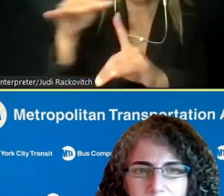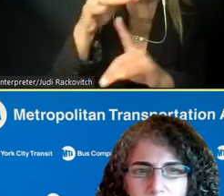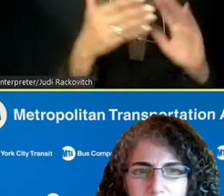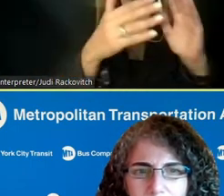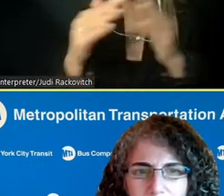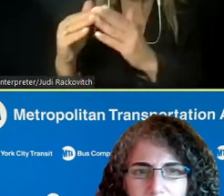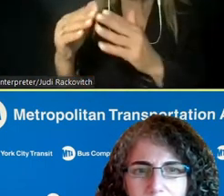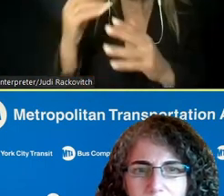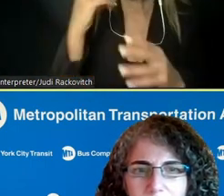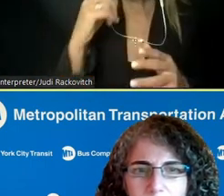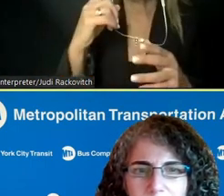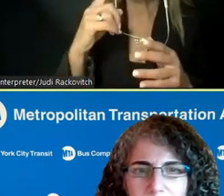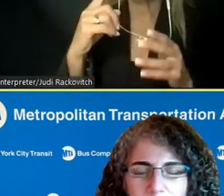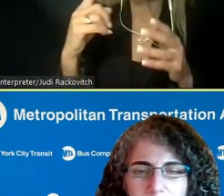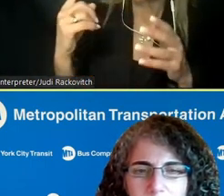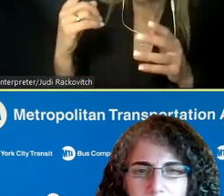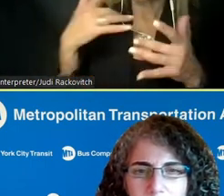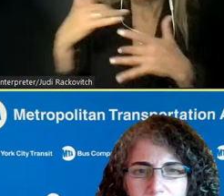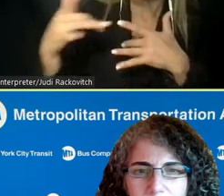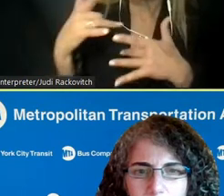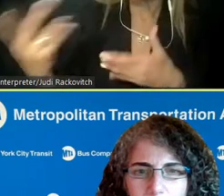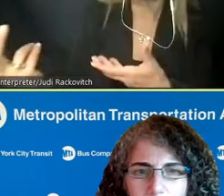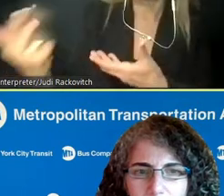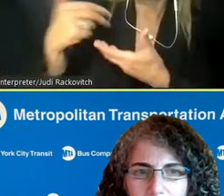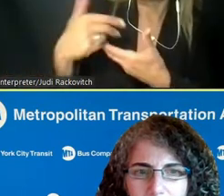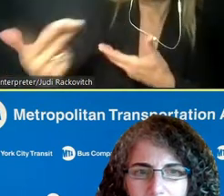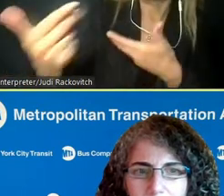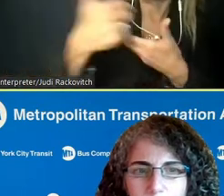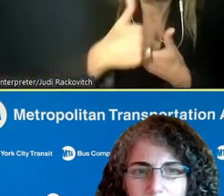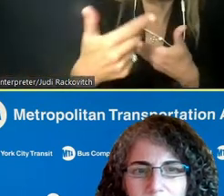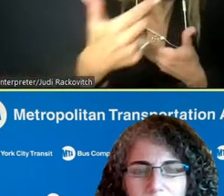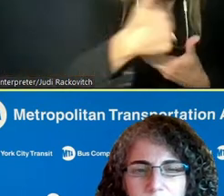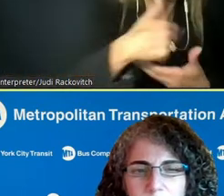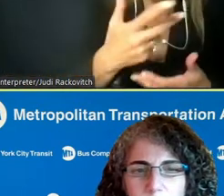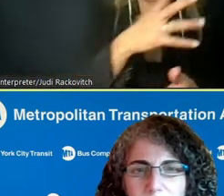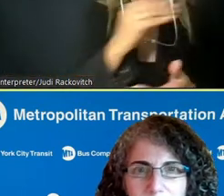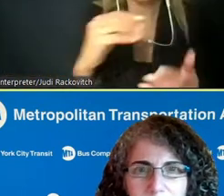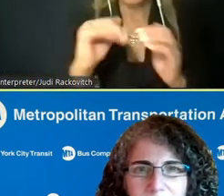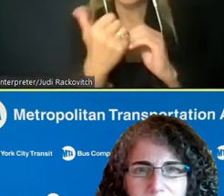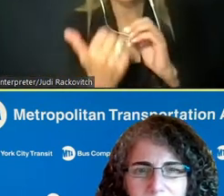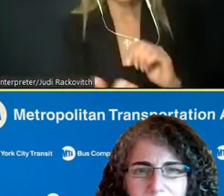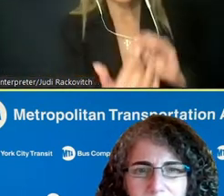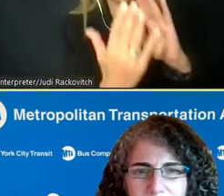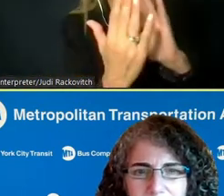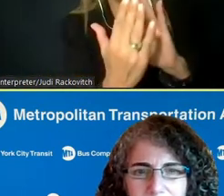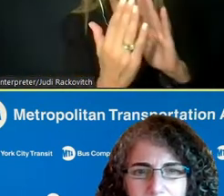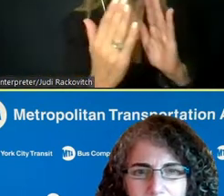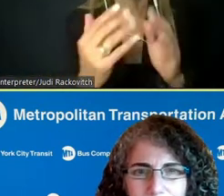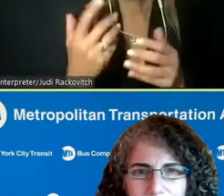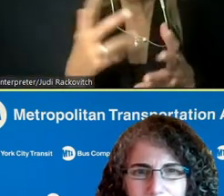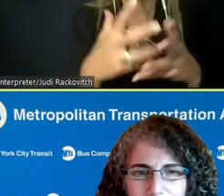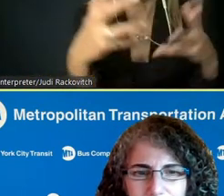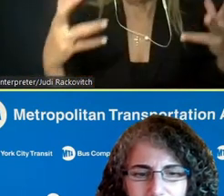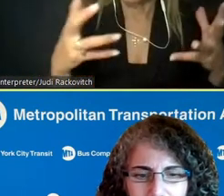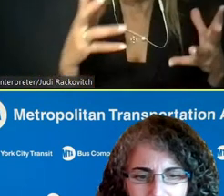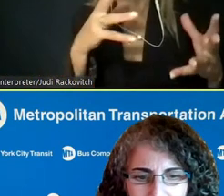justice communities, as well as how they might be addressed as appropriate. With that, let's jump right in, as there is a lot to cover.